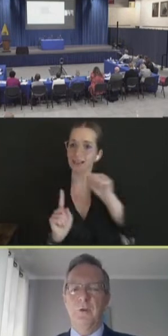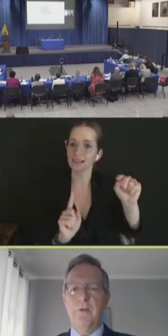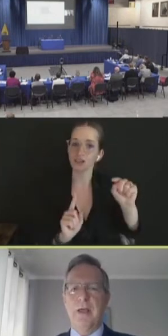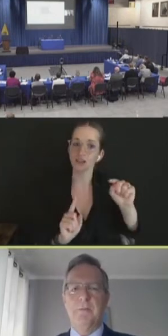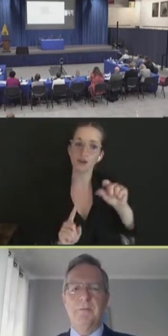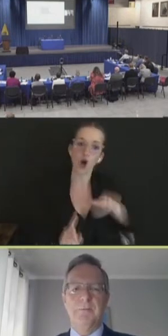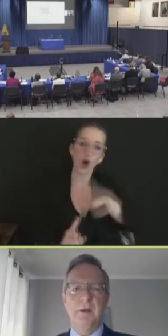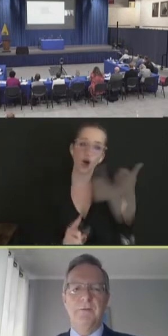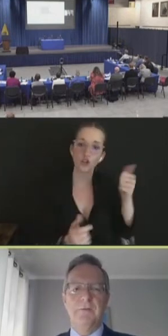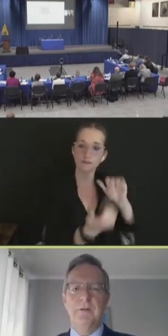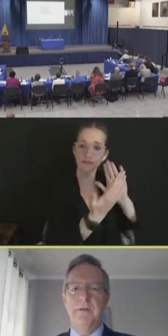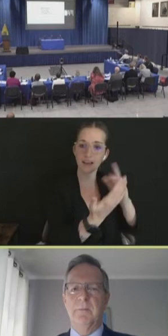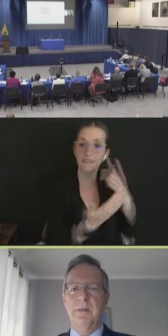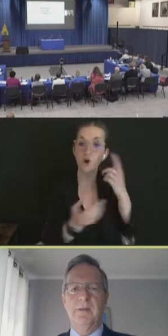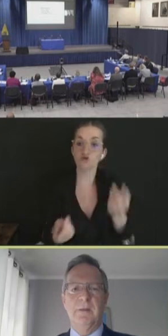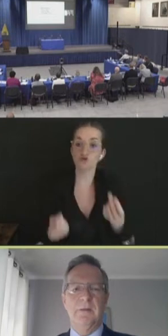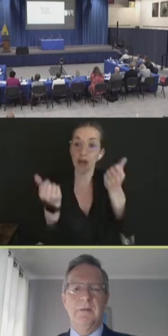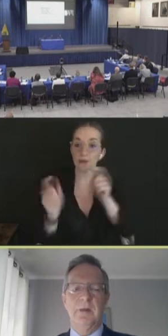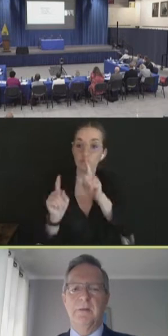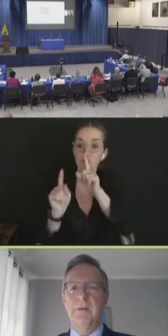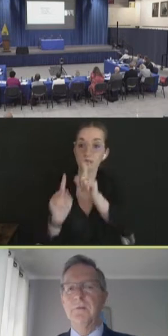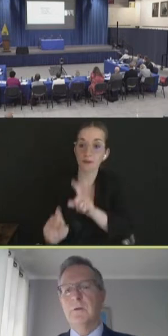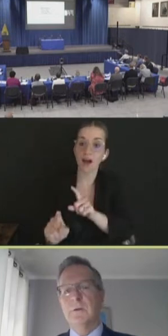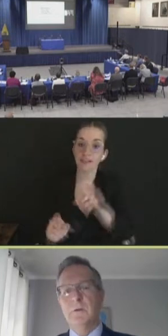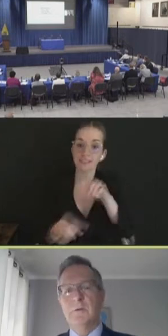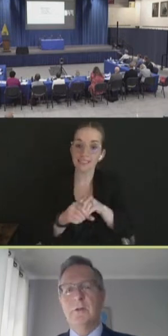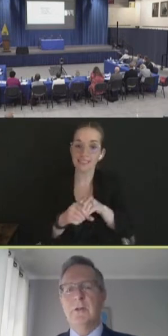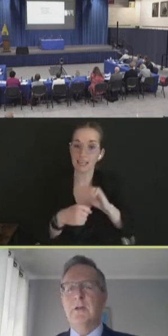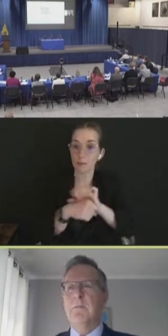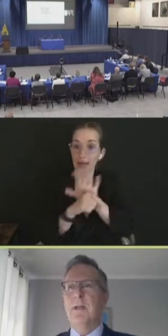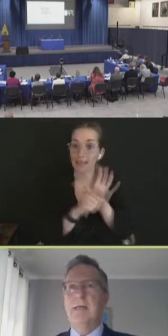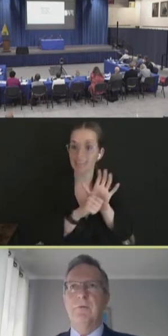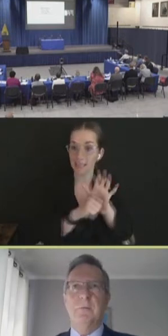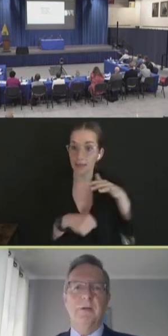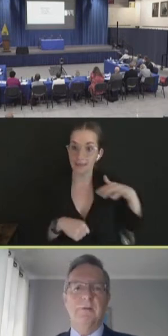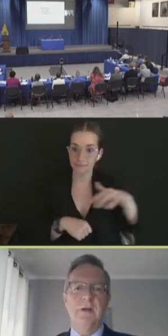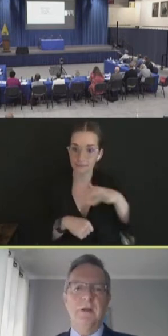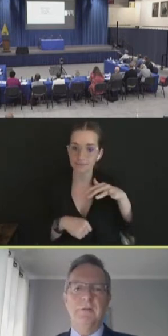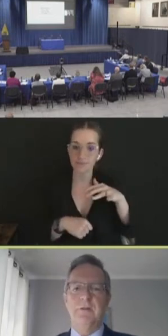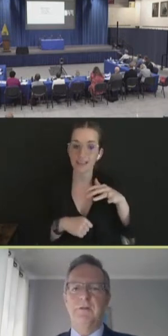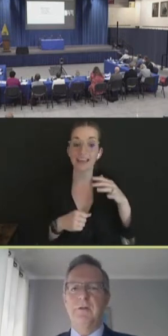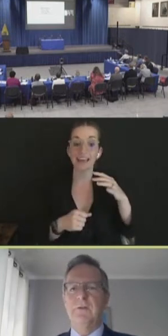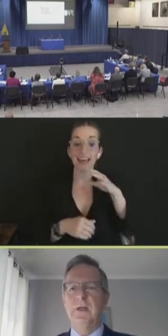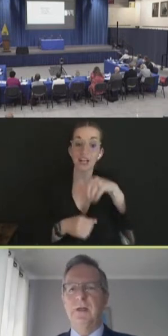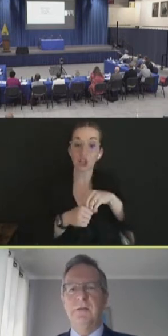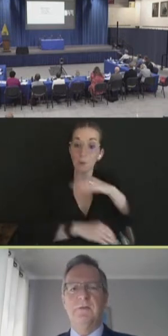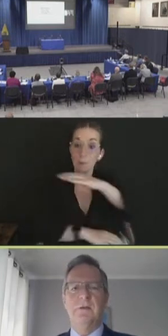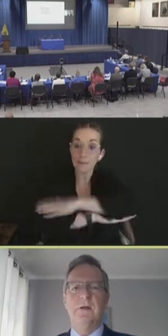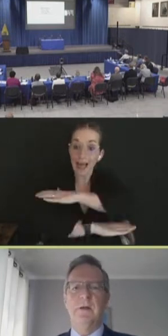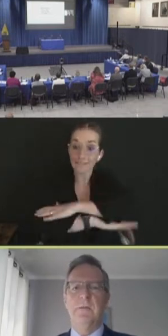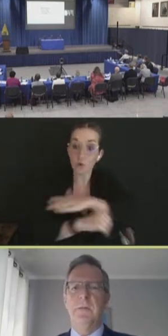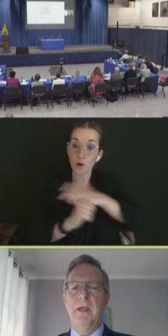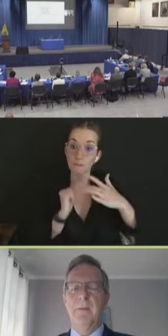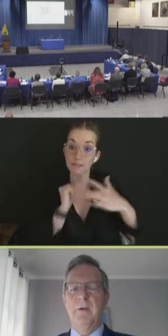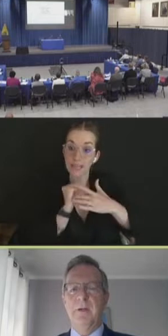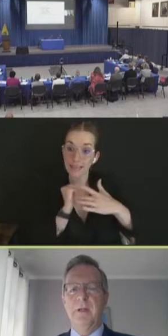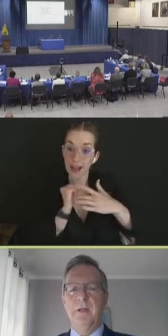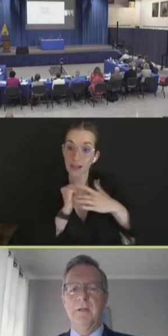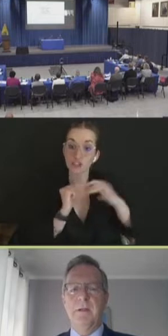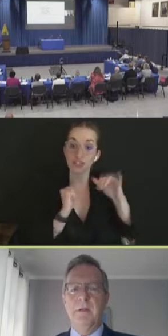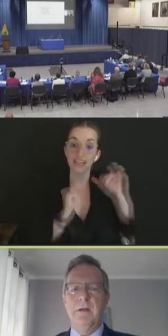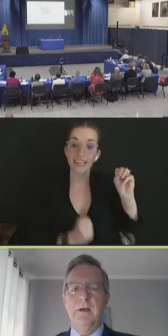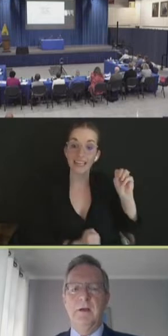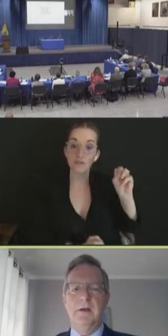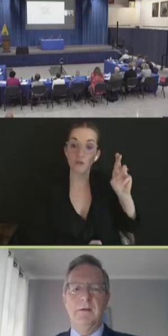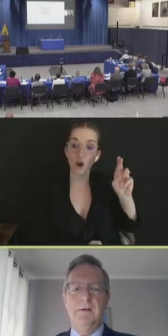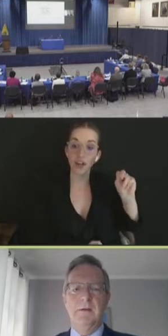alternatives for rapid response in a pandemic setting. These include platform technologies such as mRNA